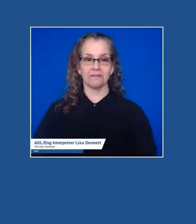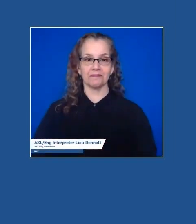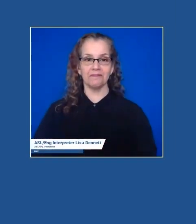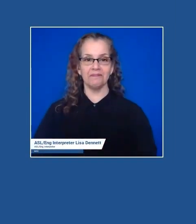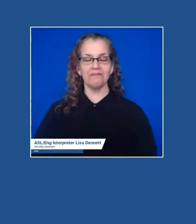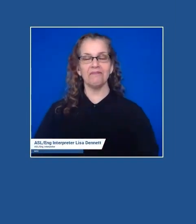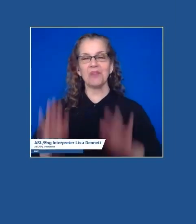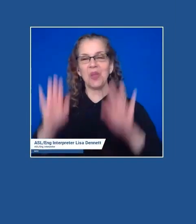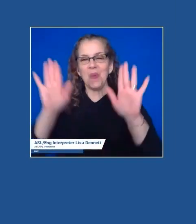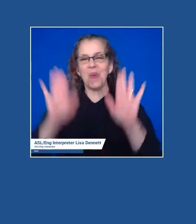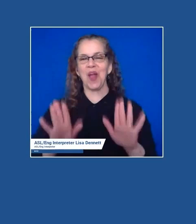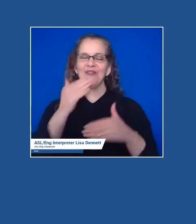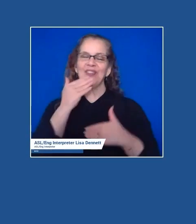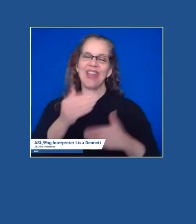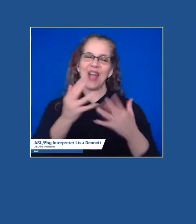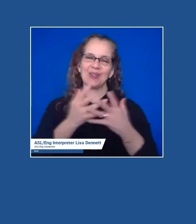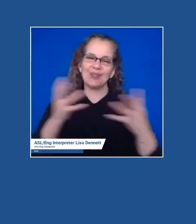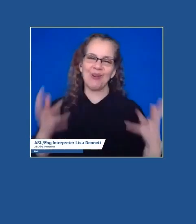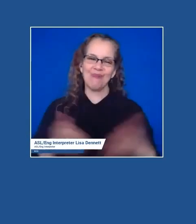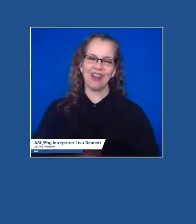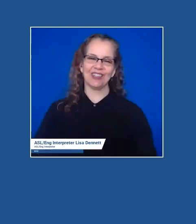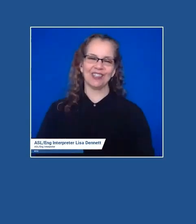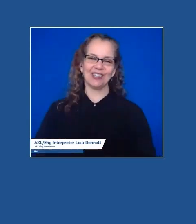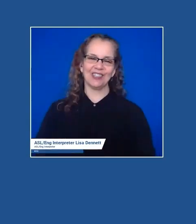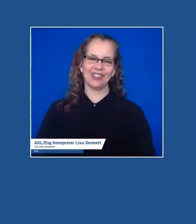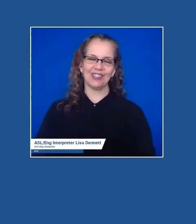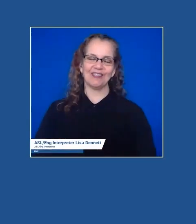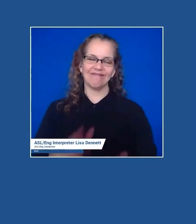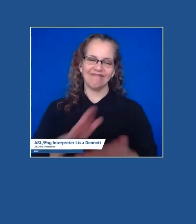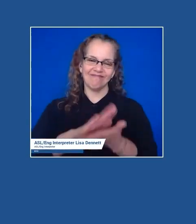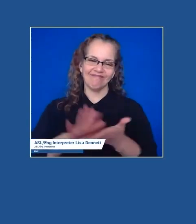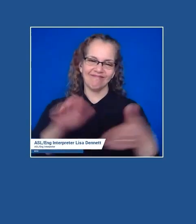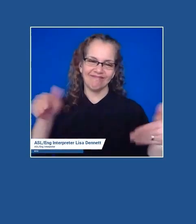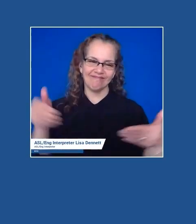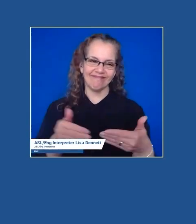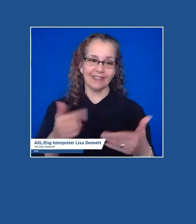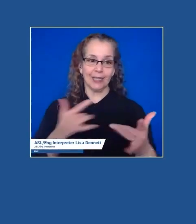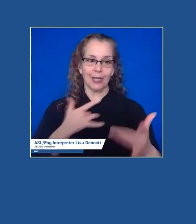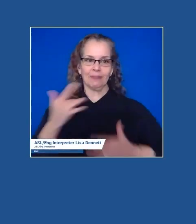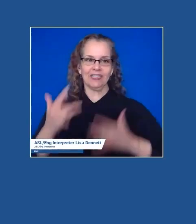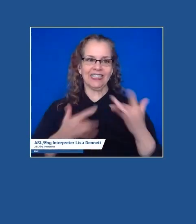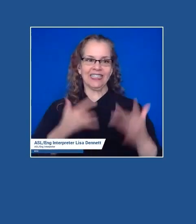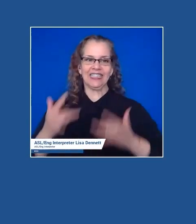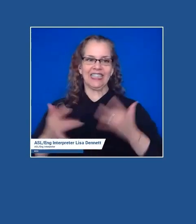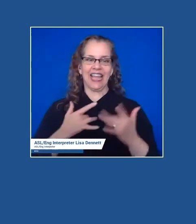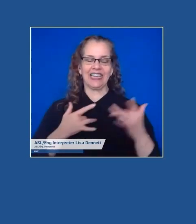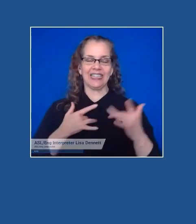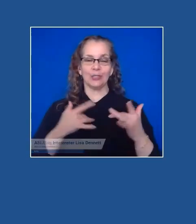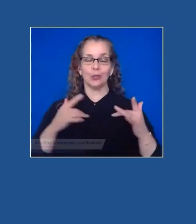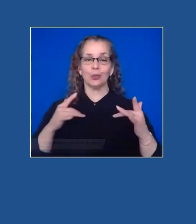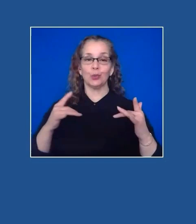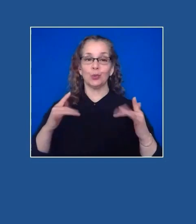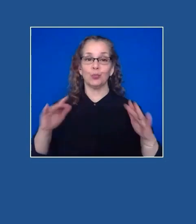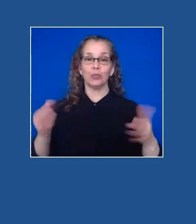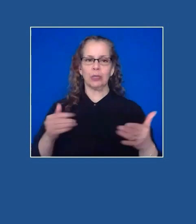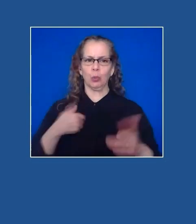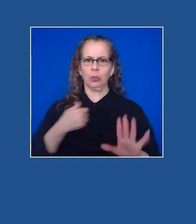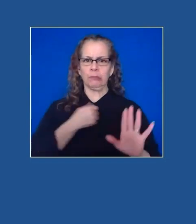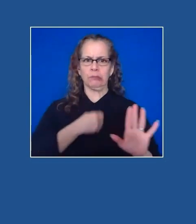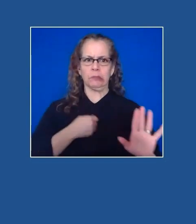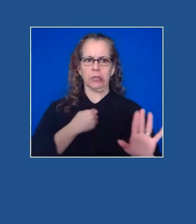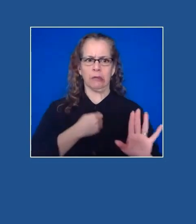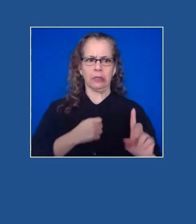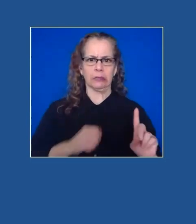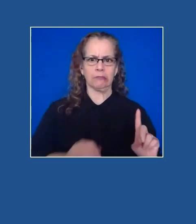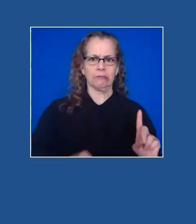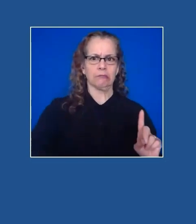Wonderful. Thank you so much for having me and for the kind introduction. I am excited to present to you, some work